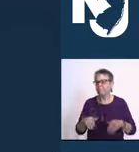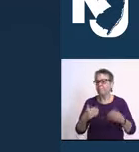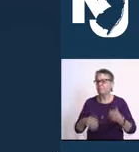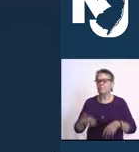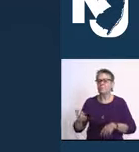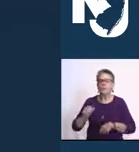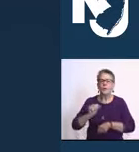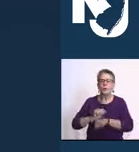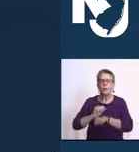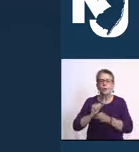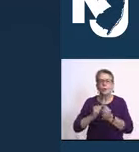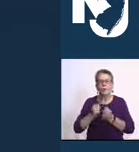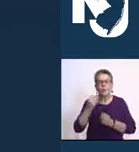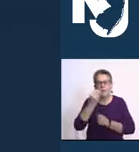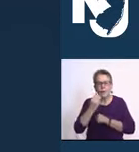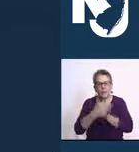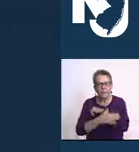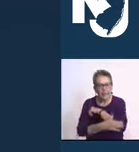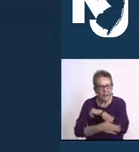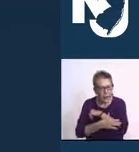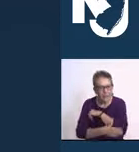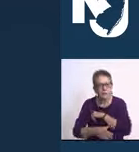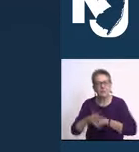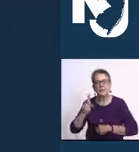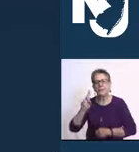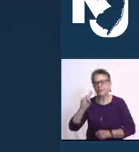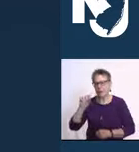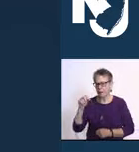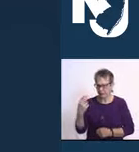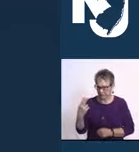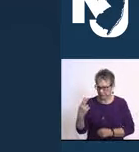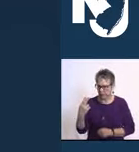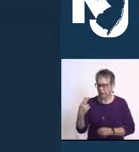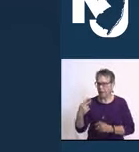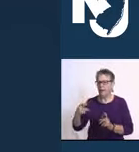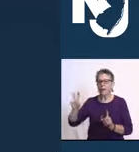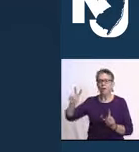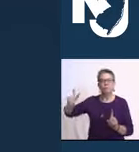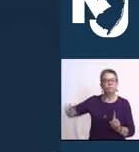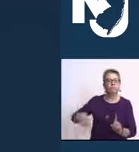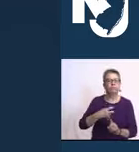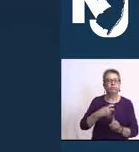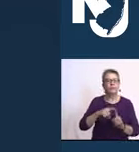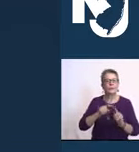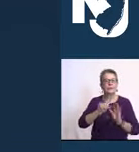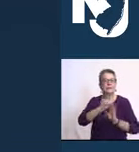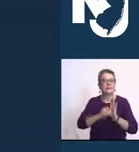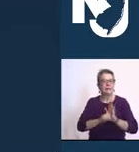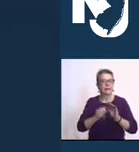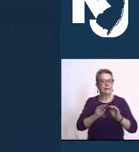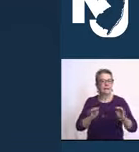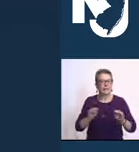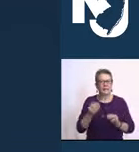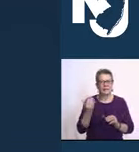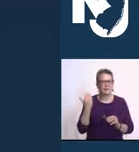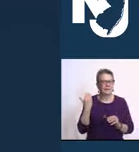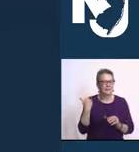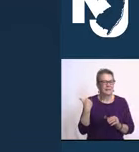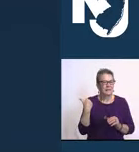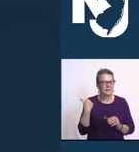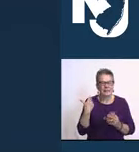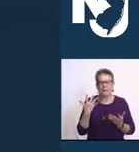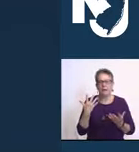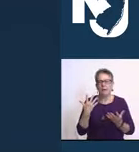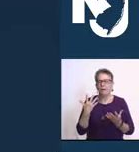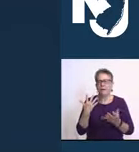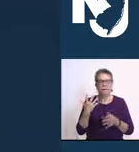of Health, where she was a crucial part of the county's pandemic response. Our thoughts are with